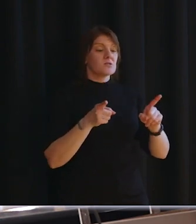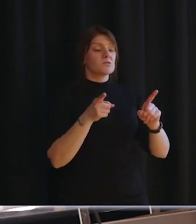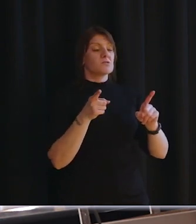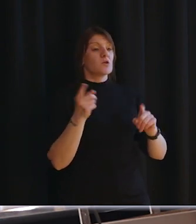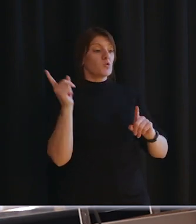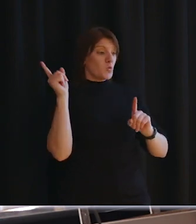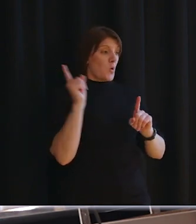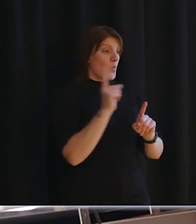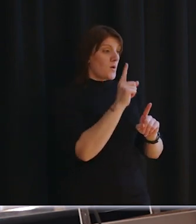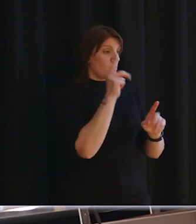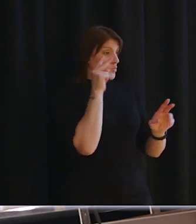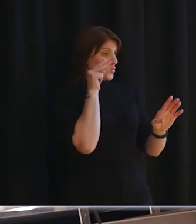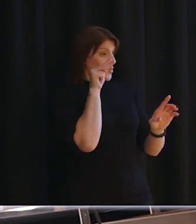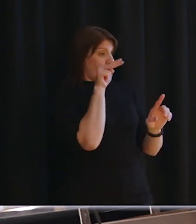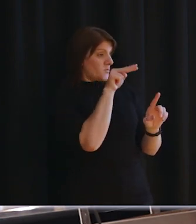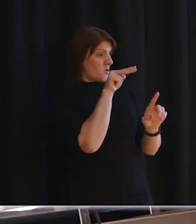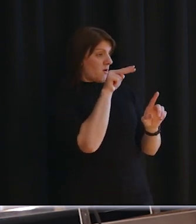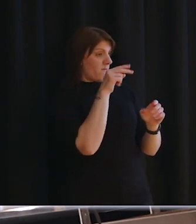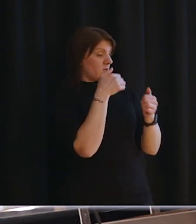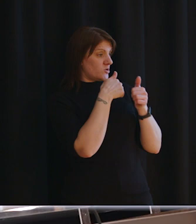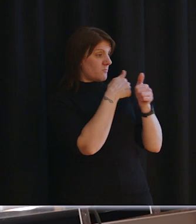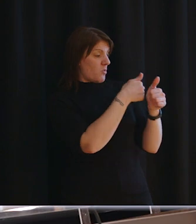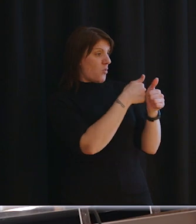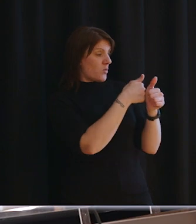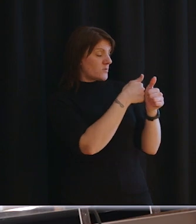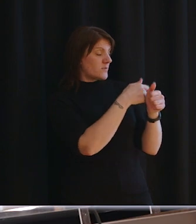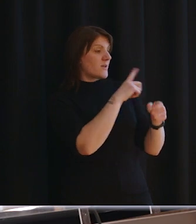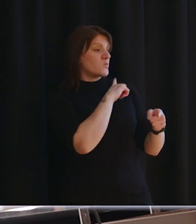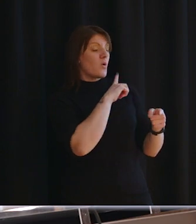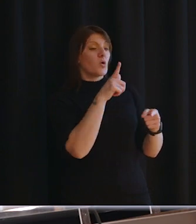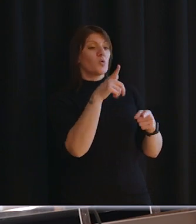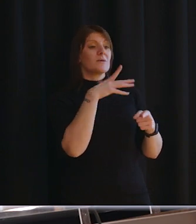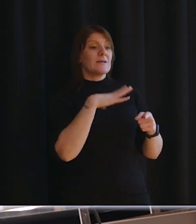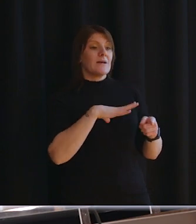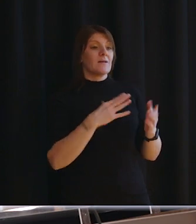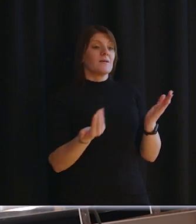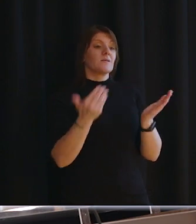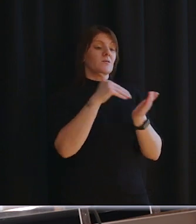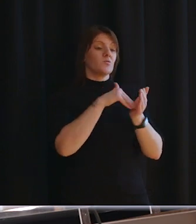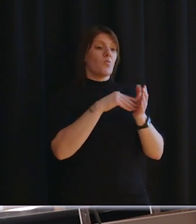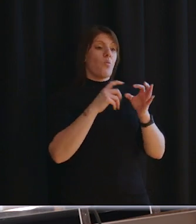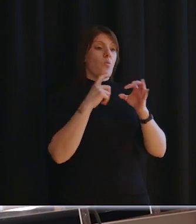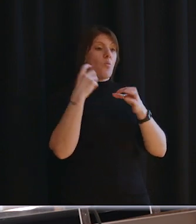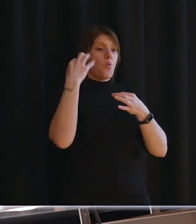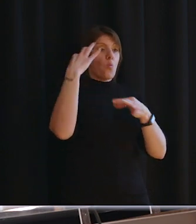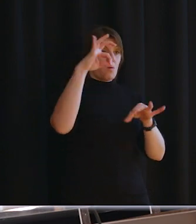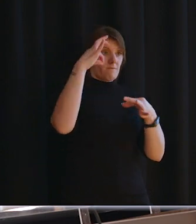support. And that's why you have to have that additional qualification.